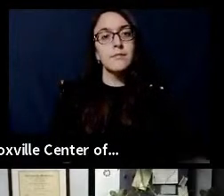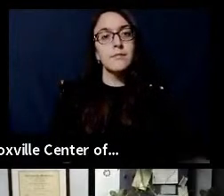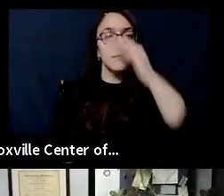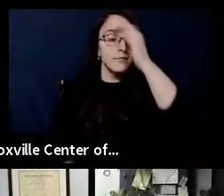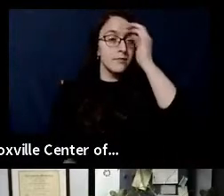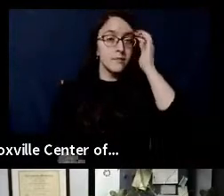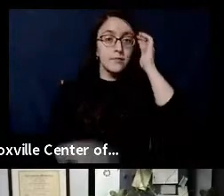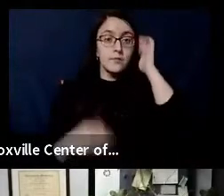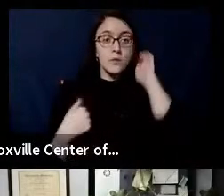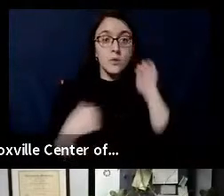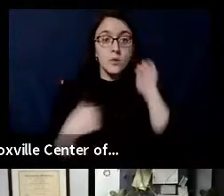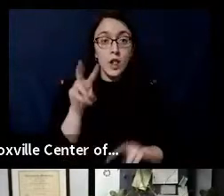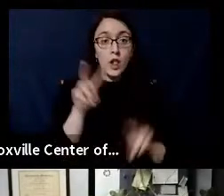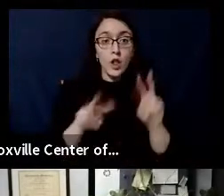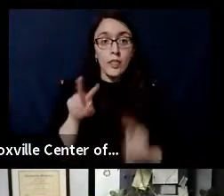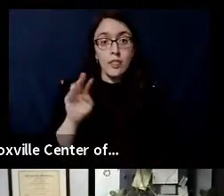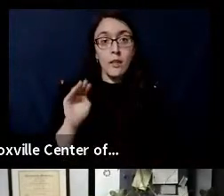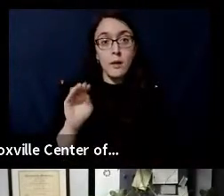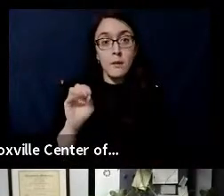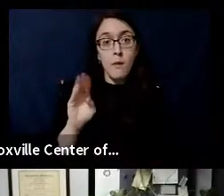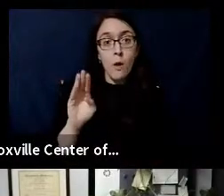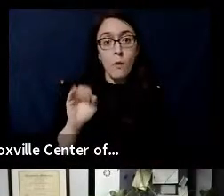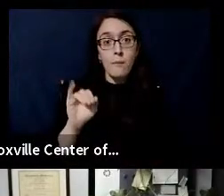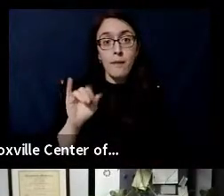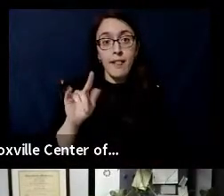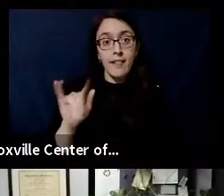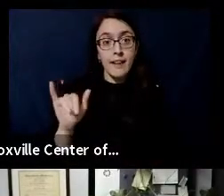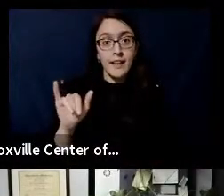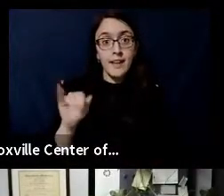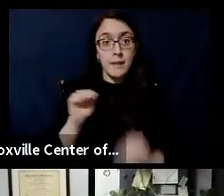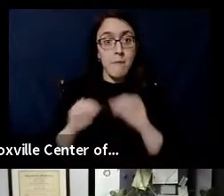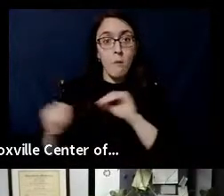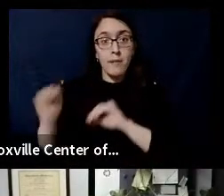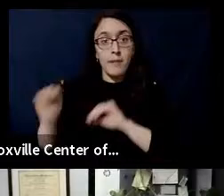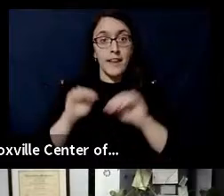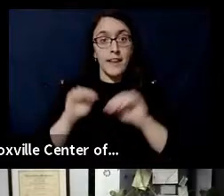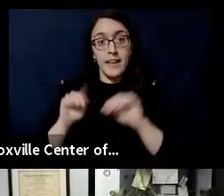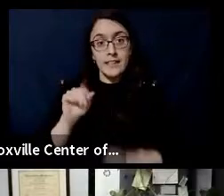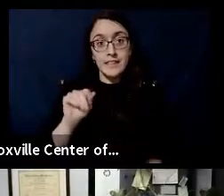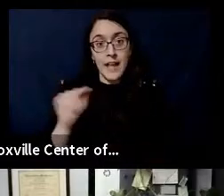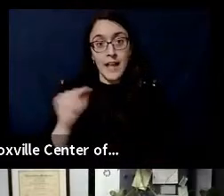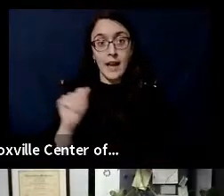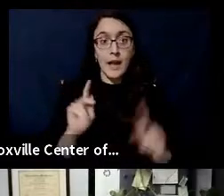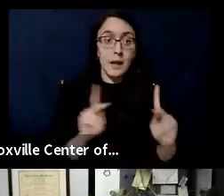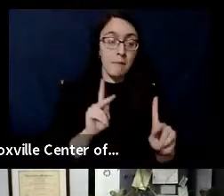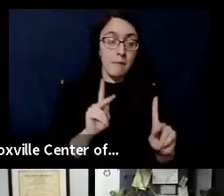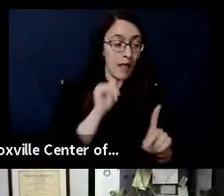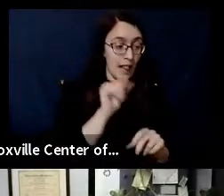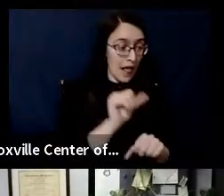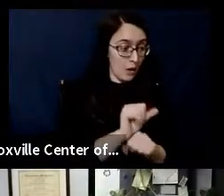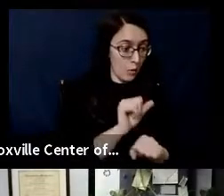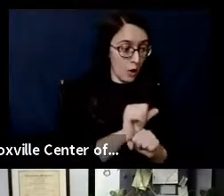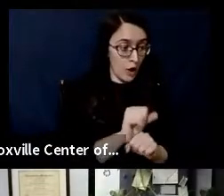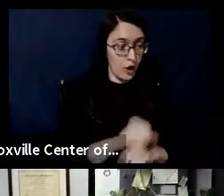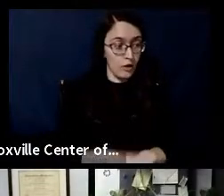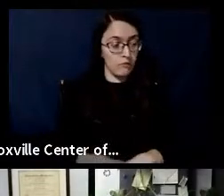So when we look at the mobility data, and people aren't at work, they don't appear to be